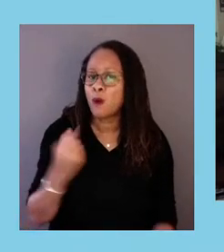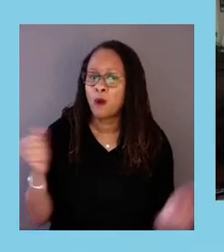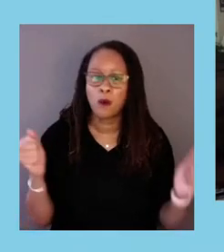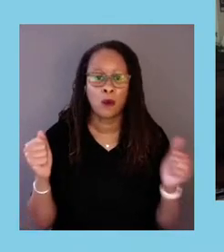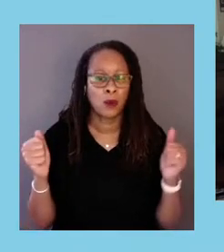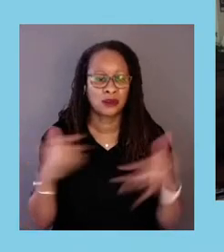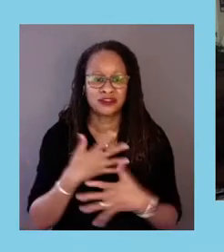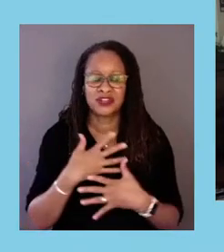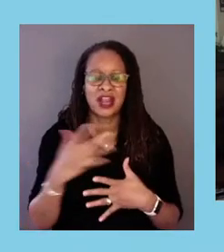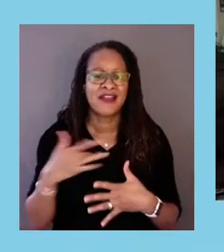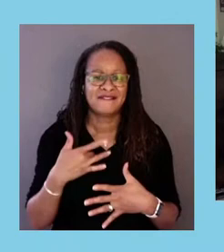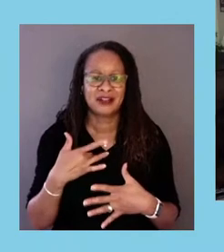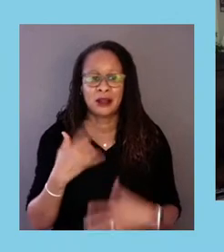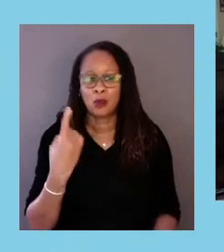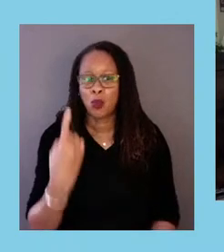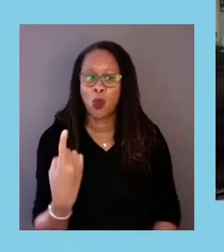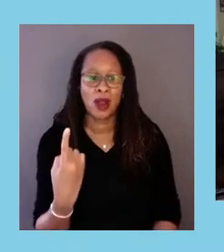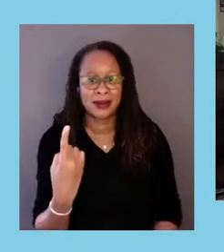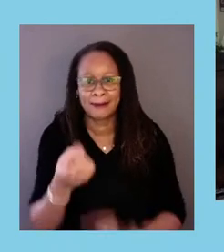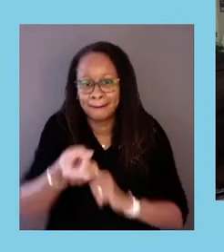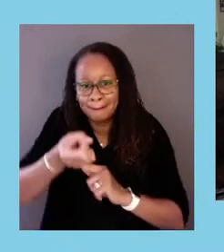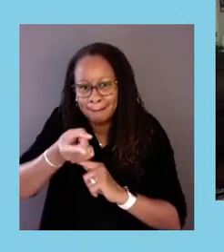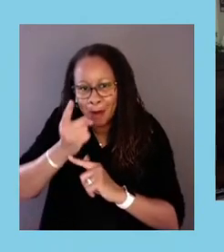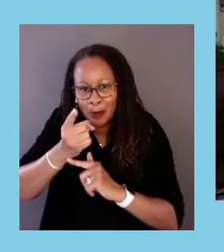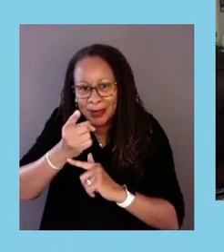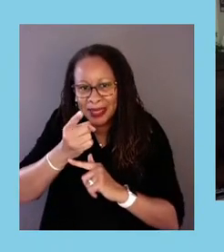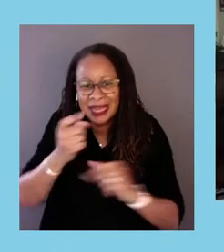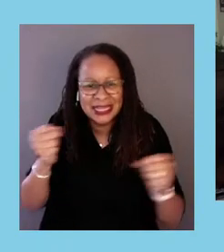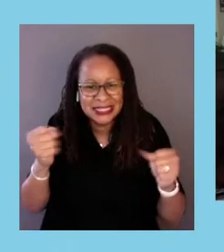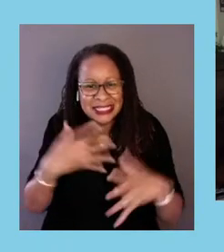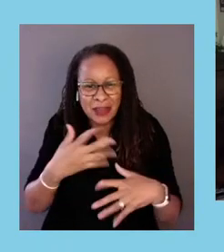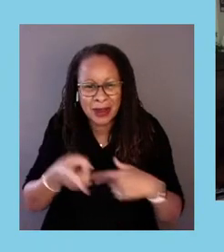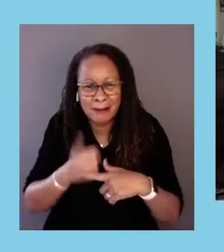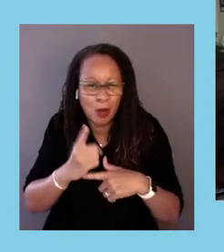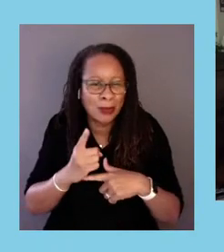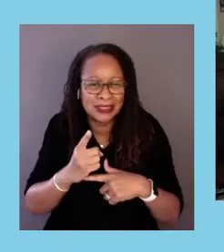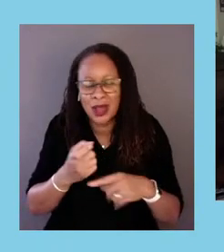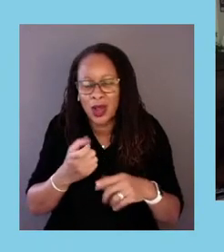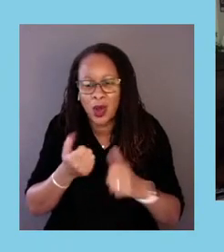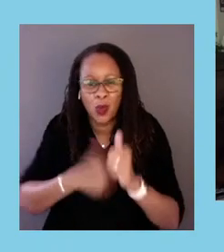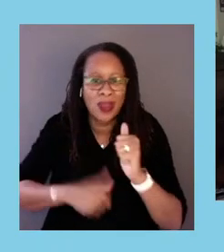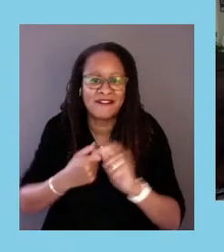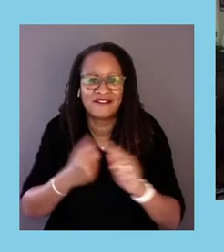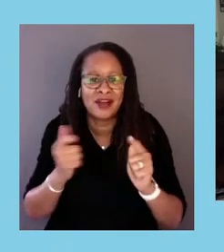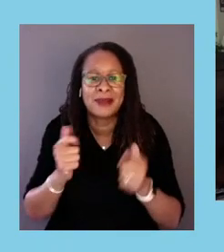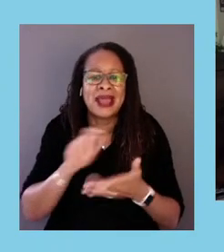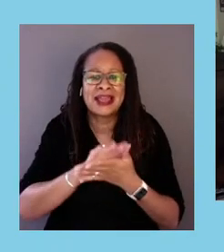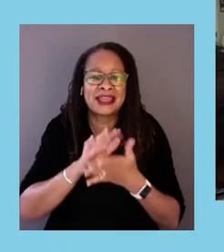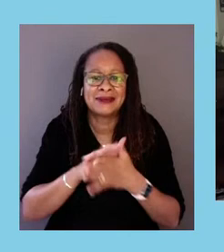one moment, scary, terrible moment away from the Academy kicking the doc